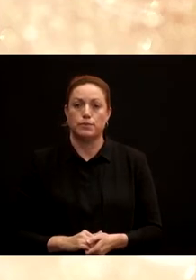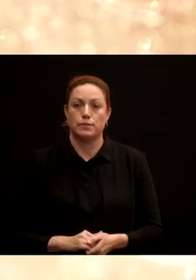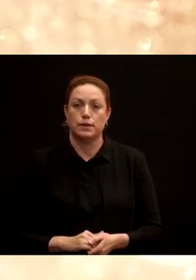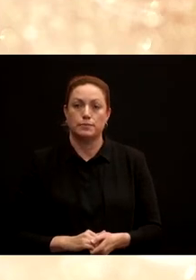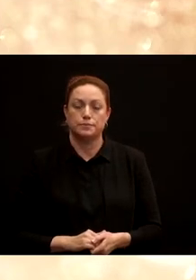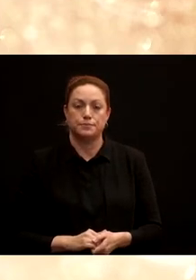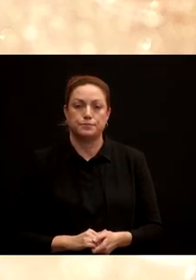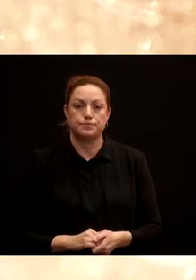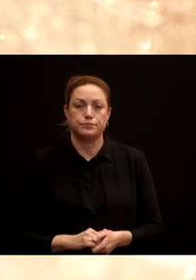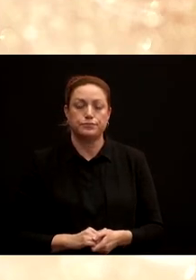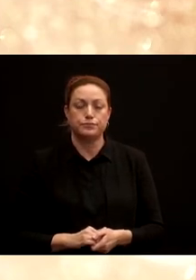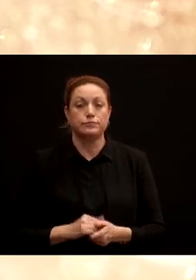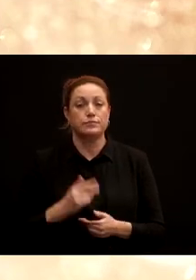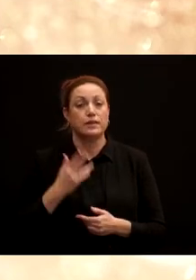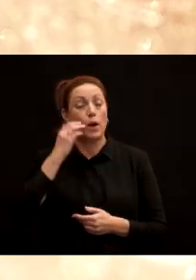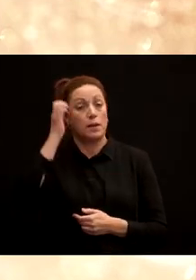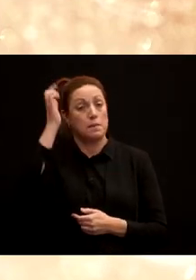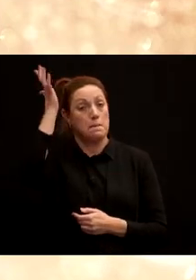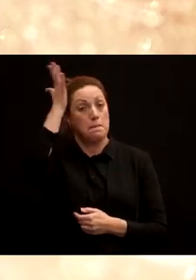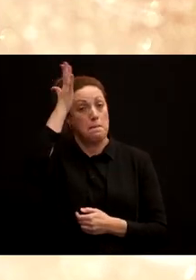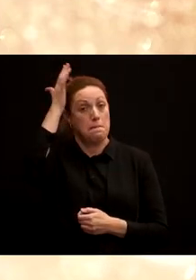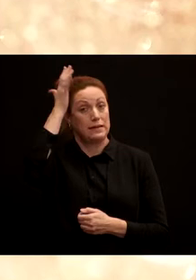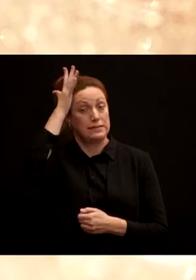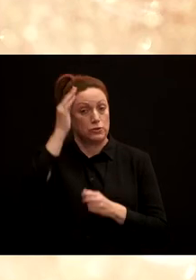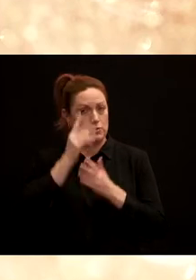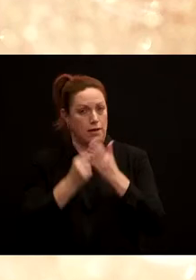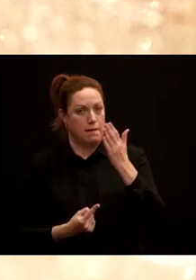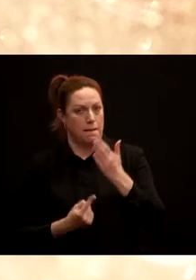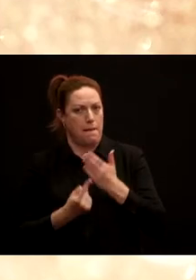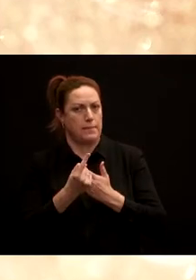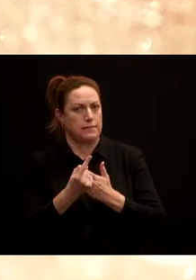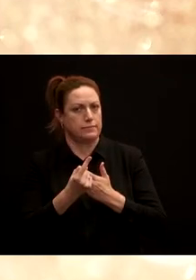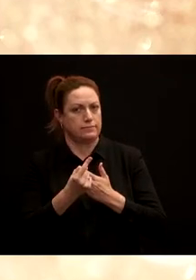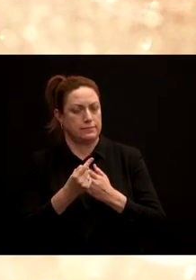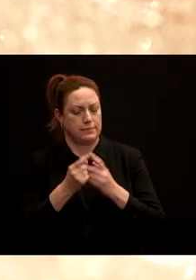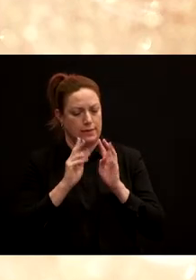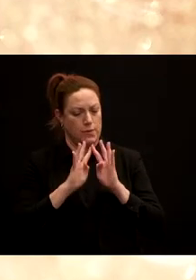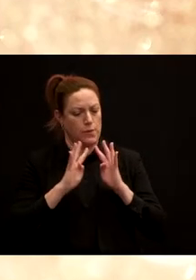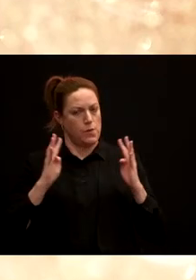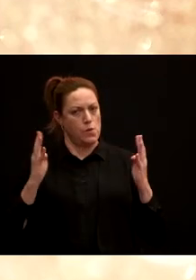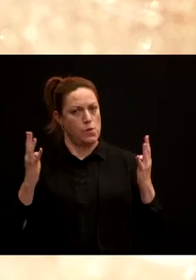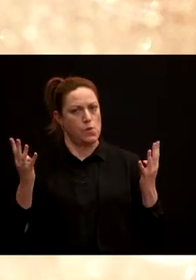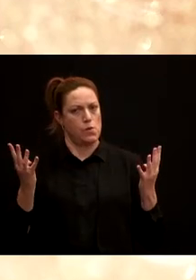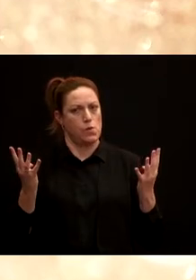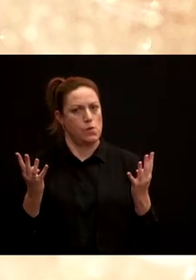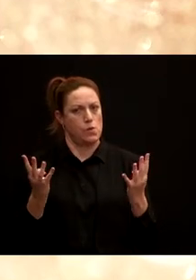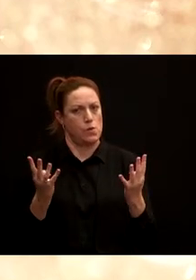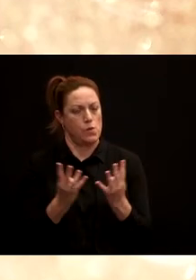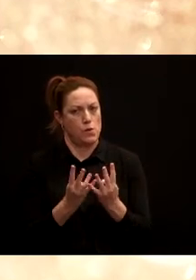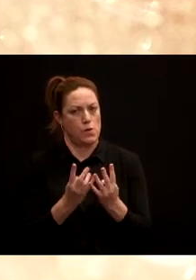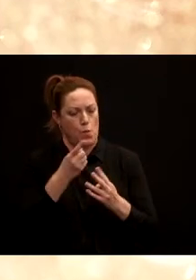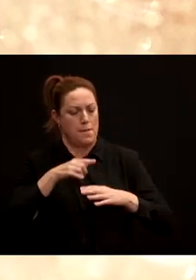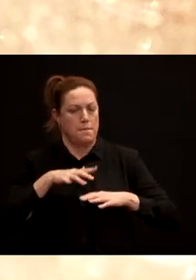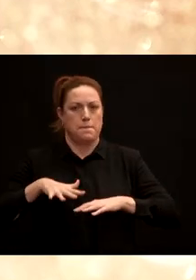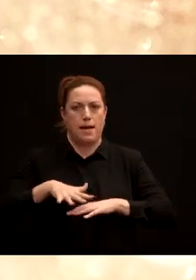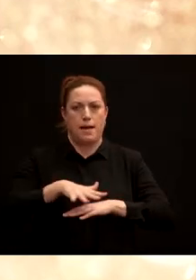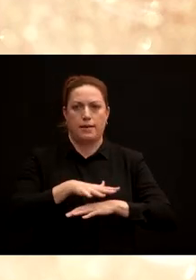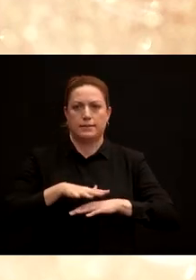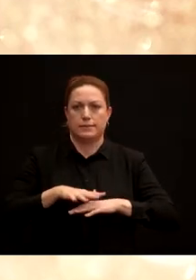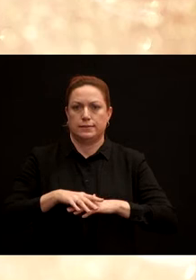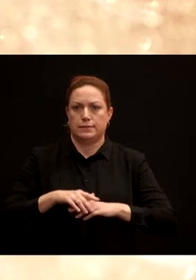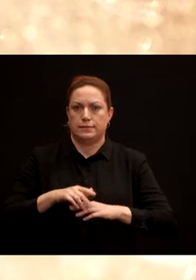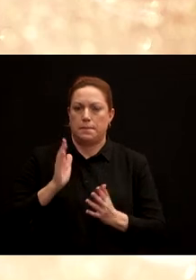When the day of Pentecost had come, they were all together in one place. And suddenly, from